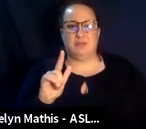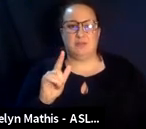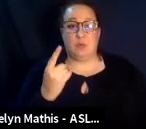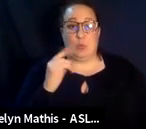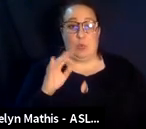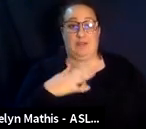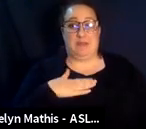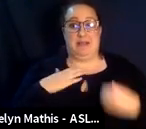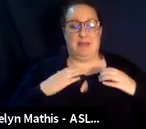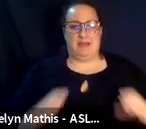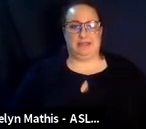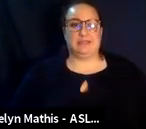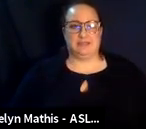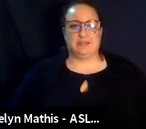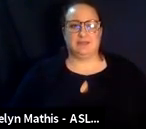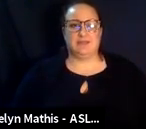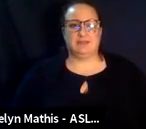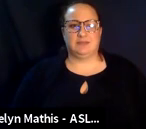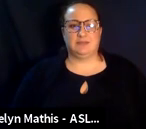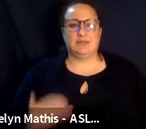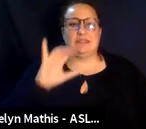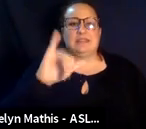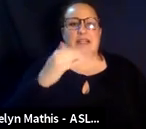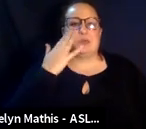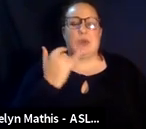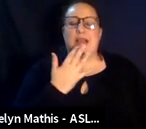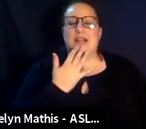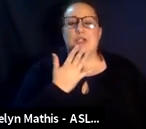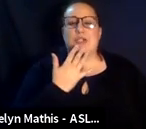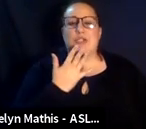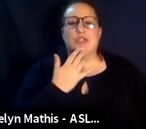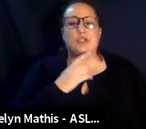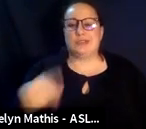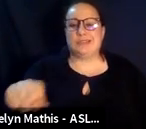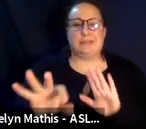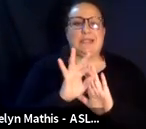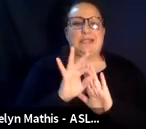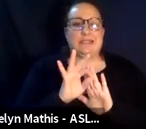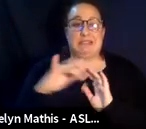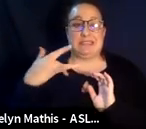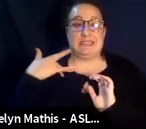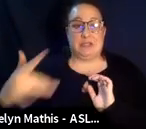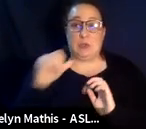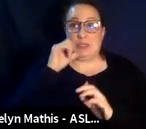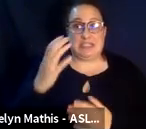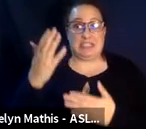my clients. That's why the colors are there. They pick those colors. Normally I wouldn't suggest all those colors because it could be